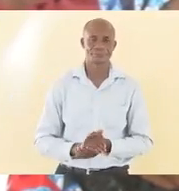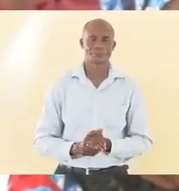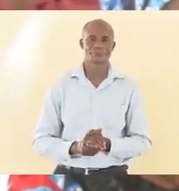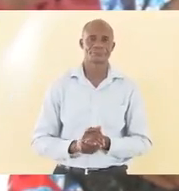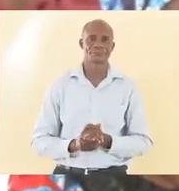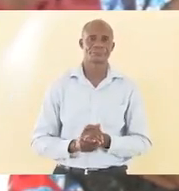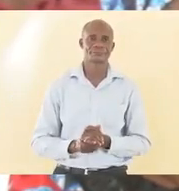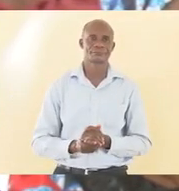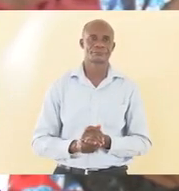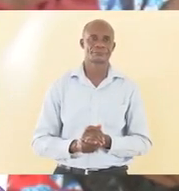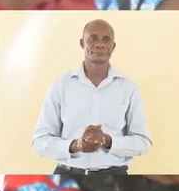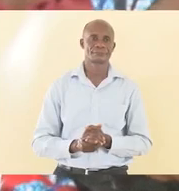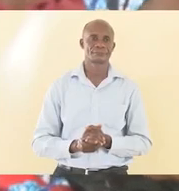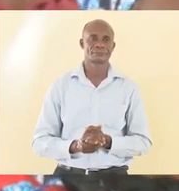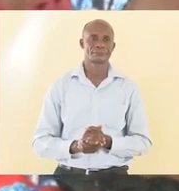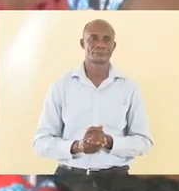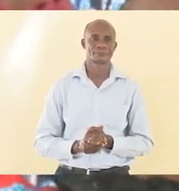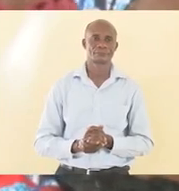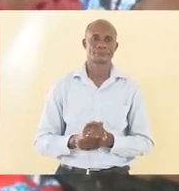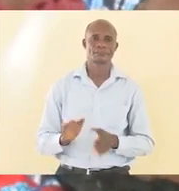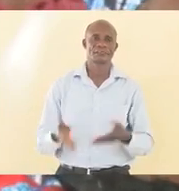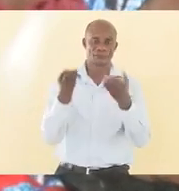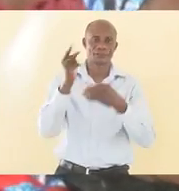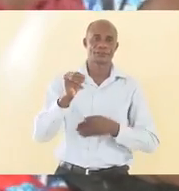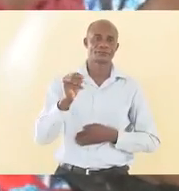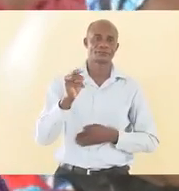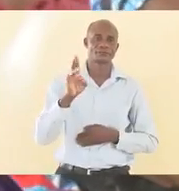Yes. Give it a